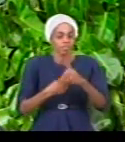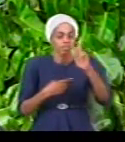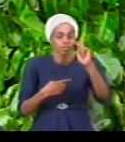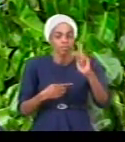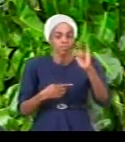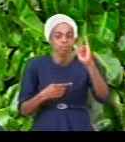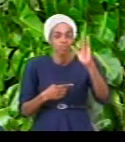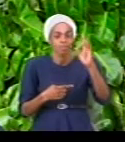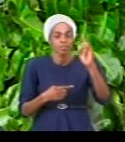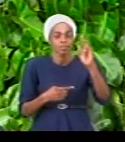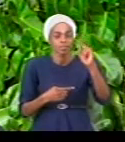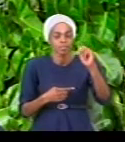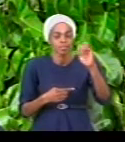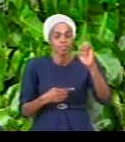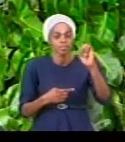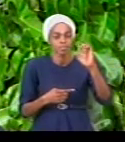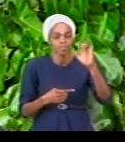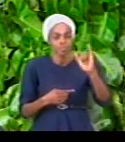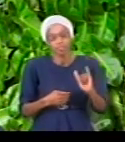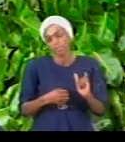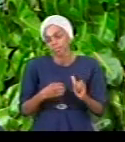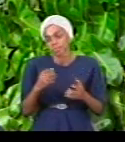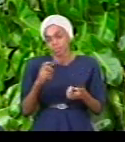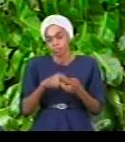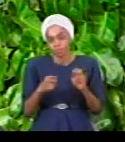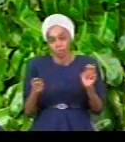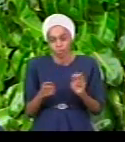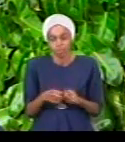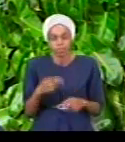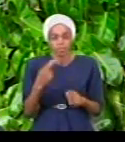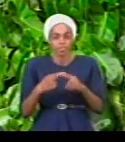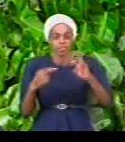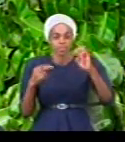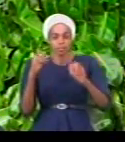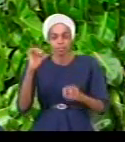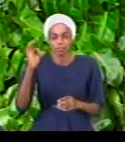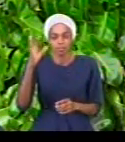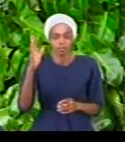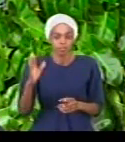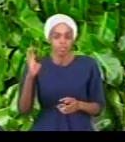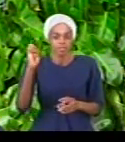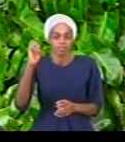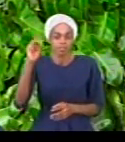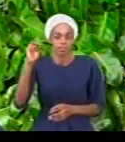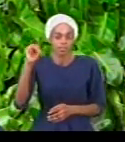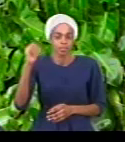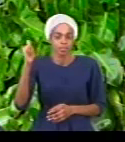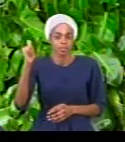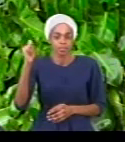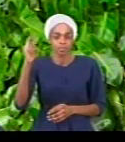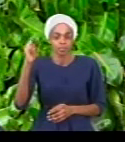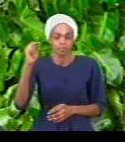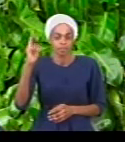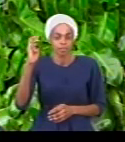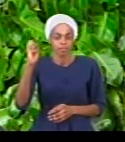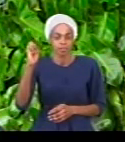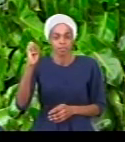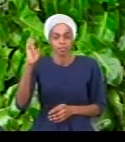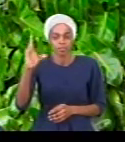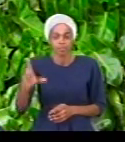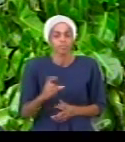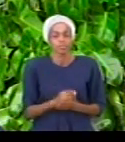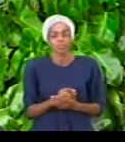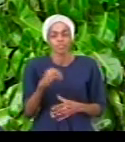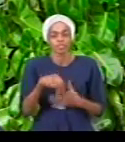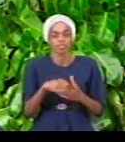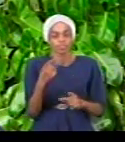State. In the month of July, I fell sick. The sickness was so serious in my life to an extent